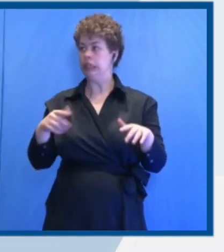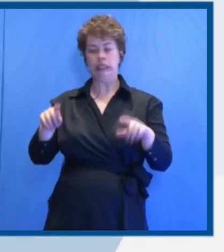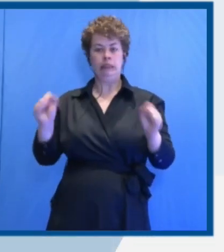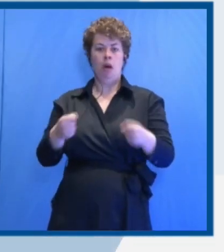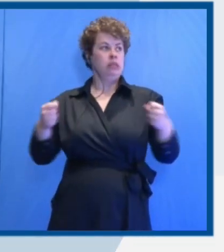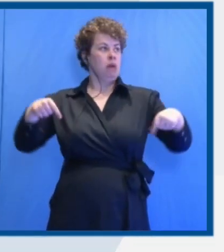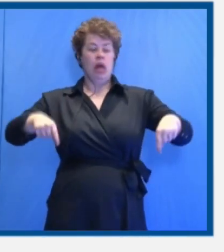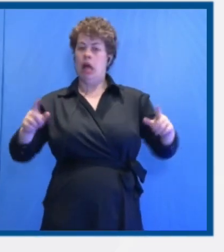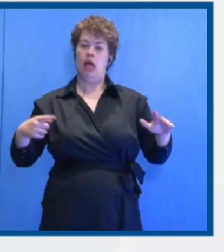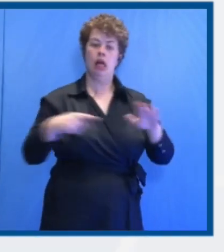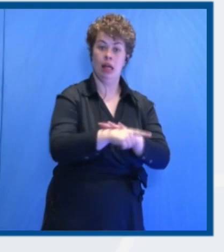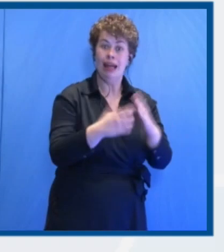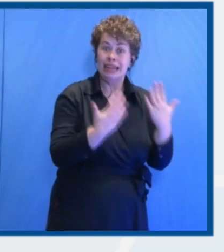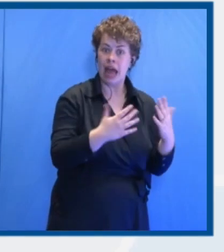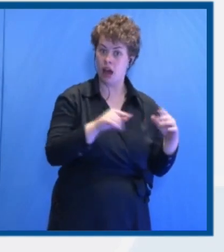social